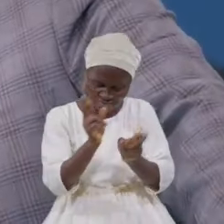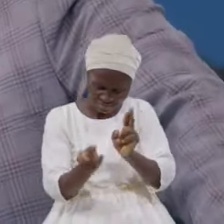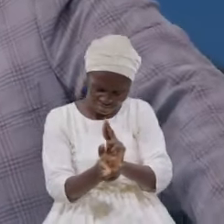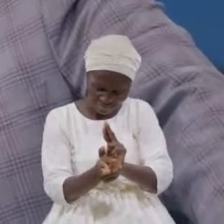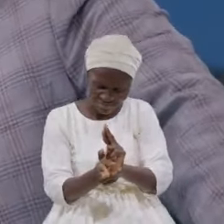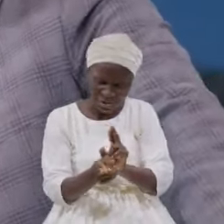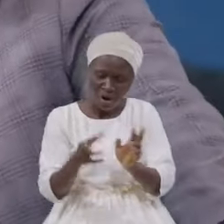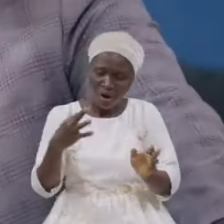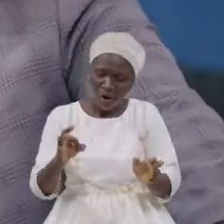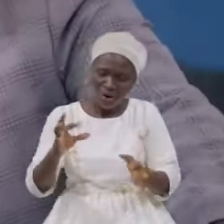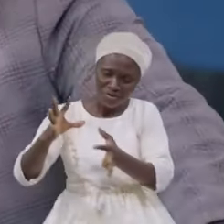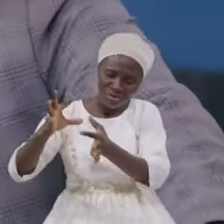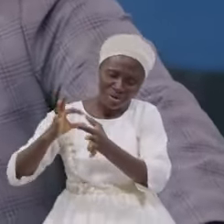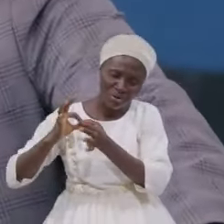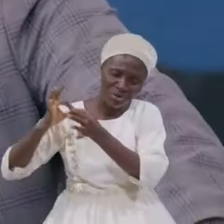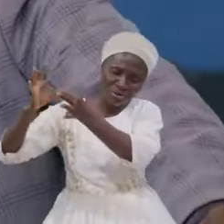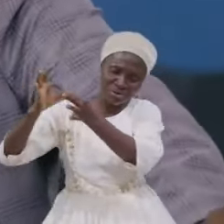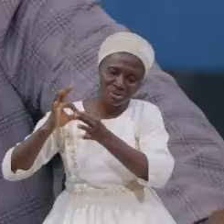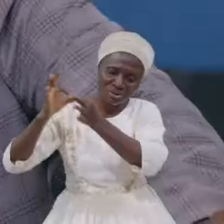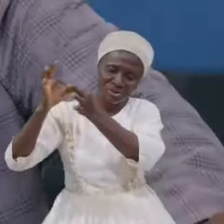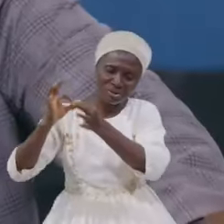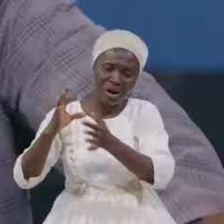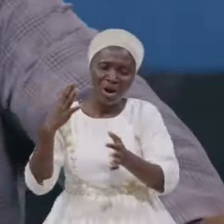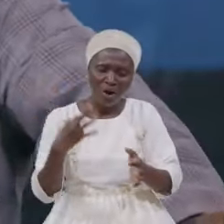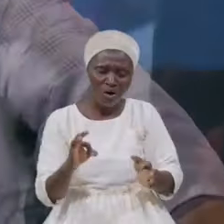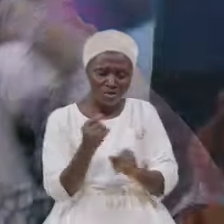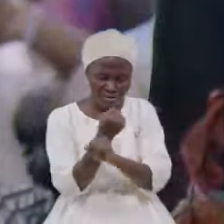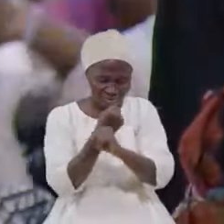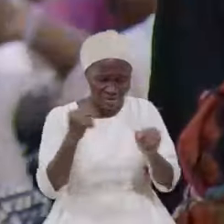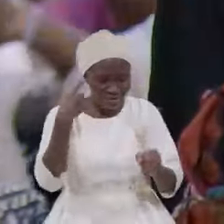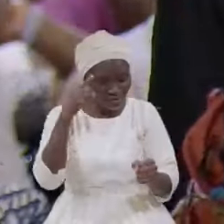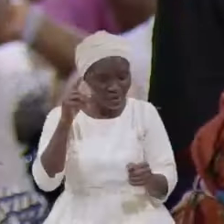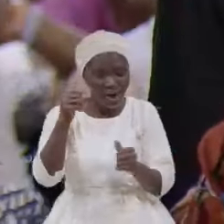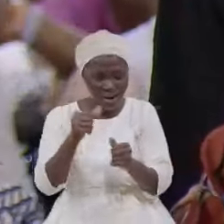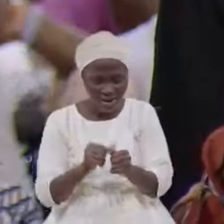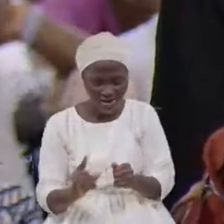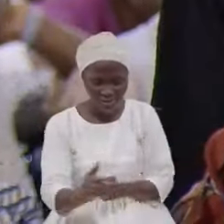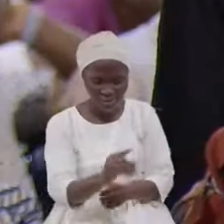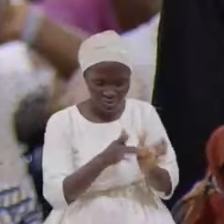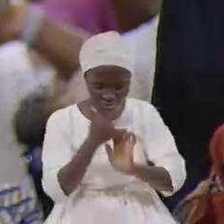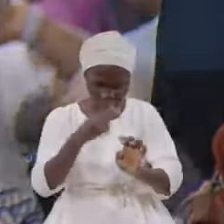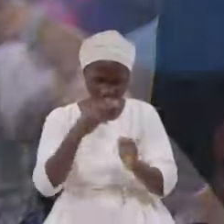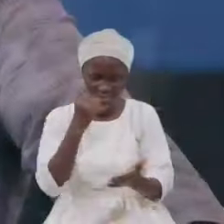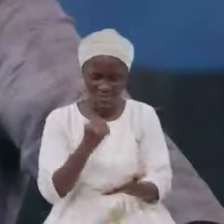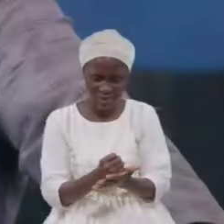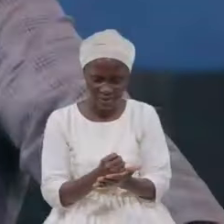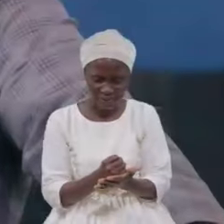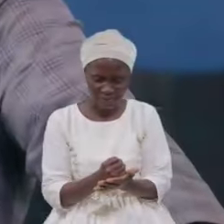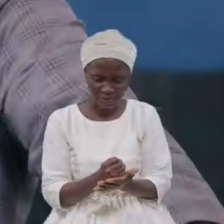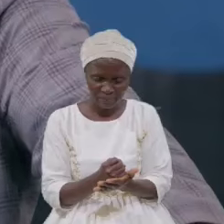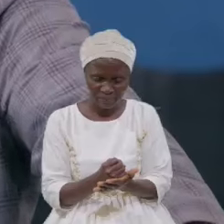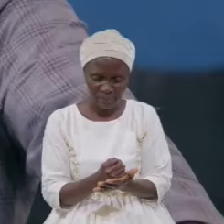of salvation for everyone in Jesus' name. Bring the joy of